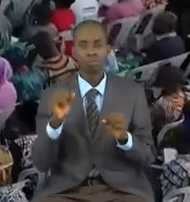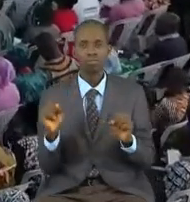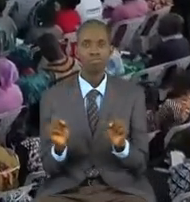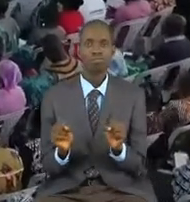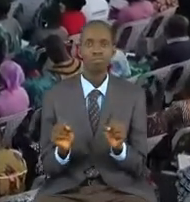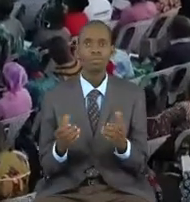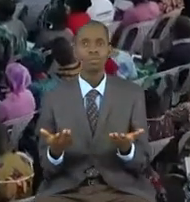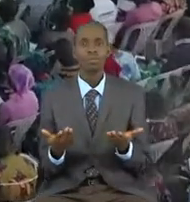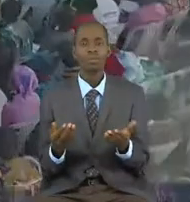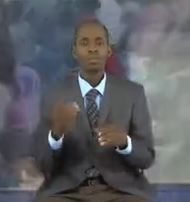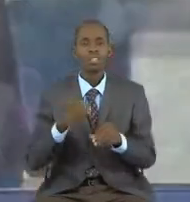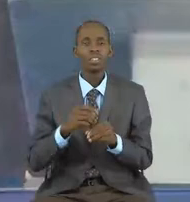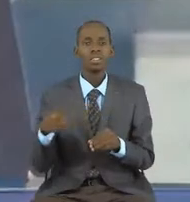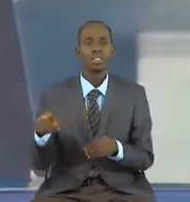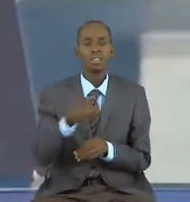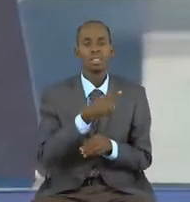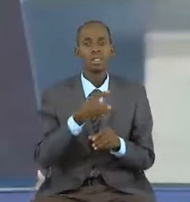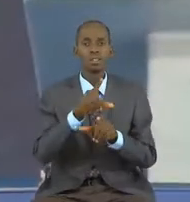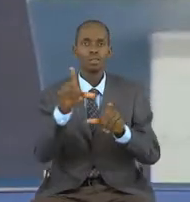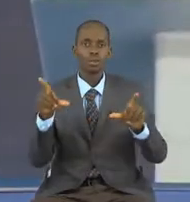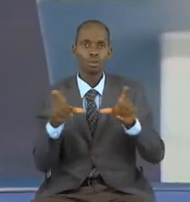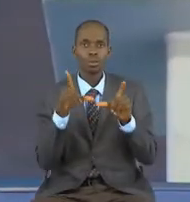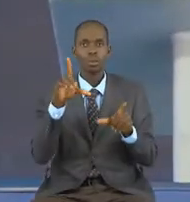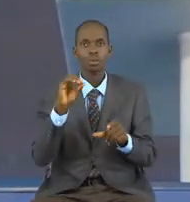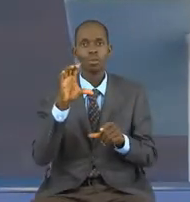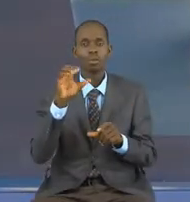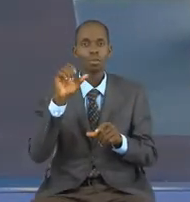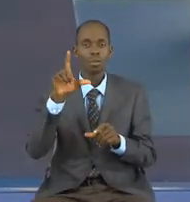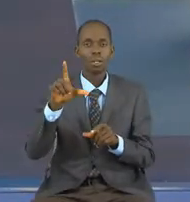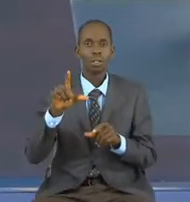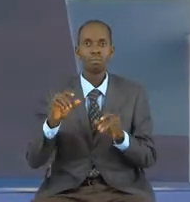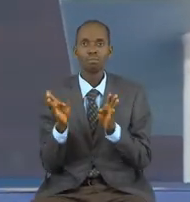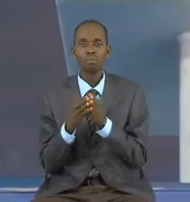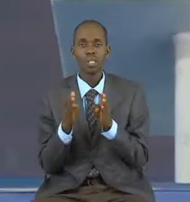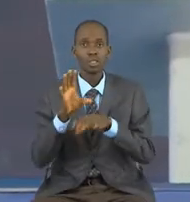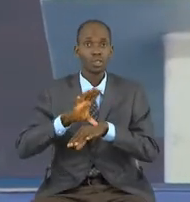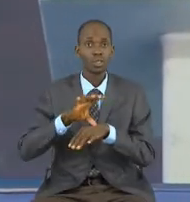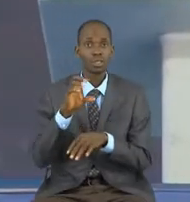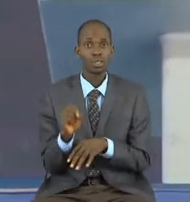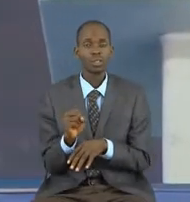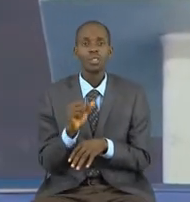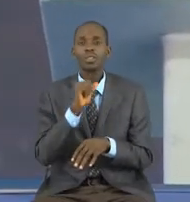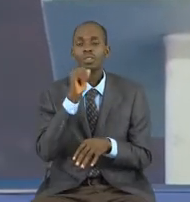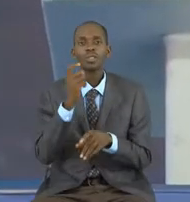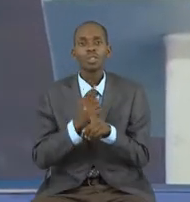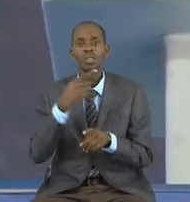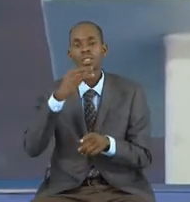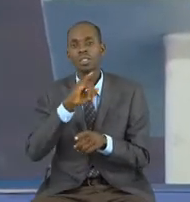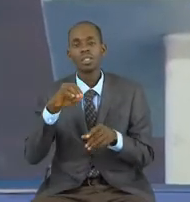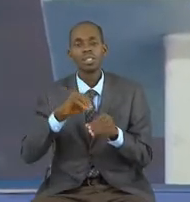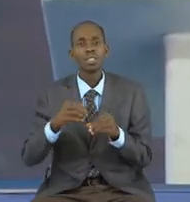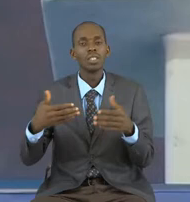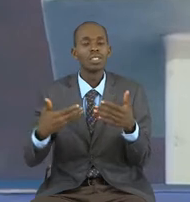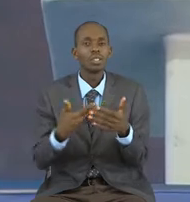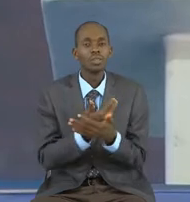their local assembly, talking only in another language in their local